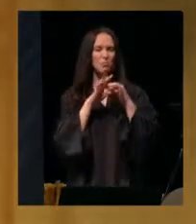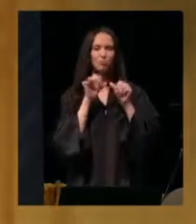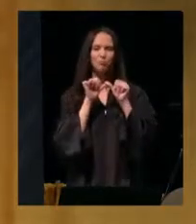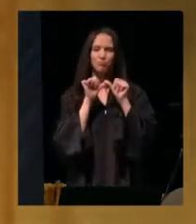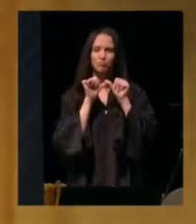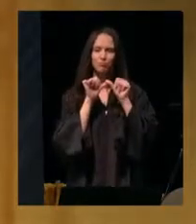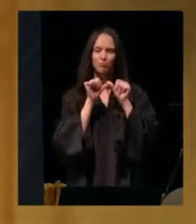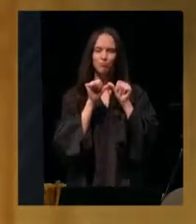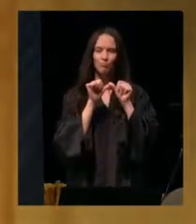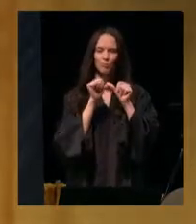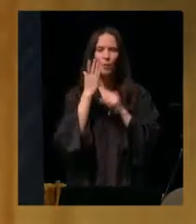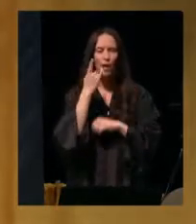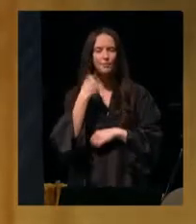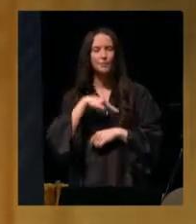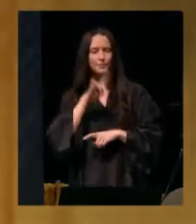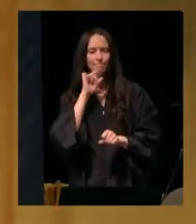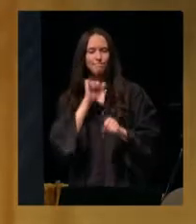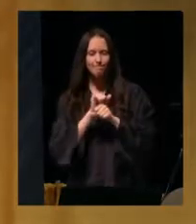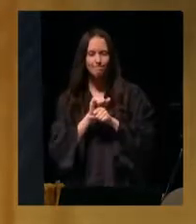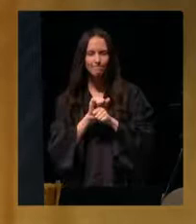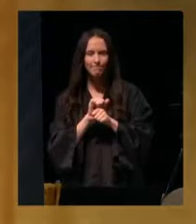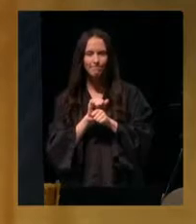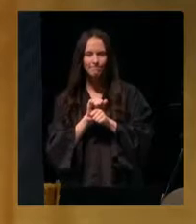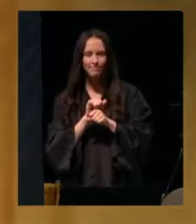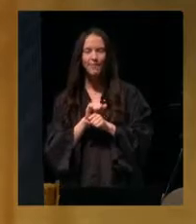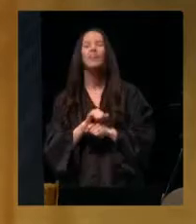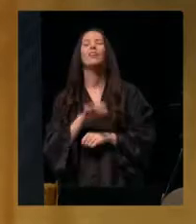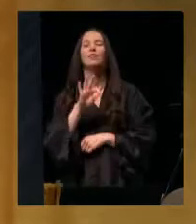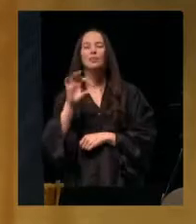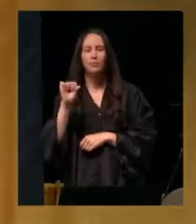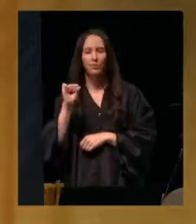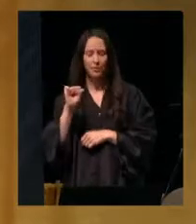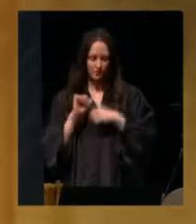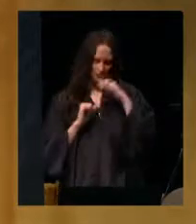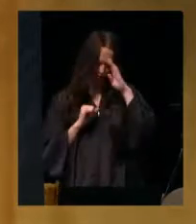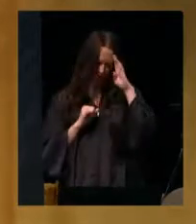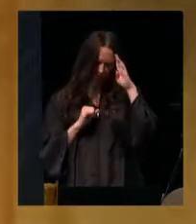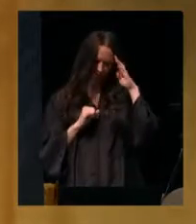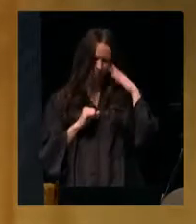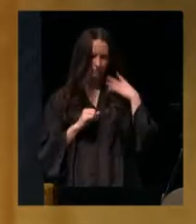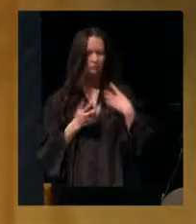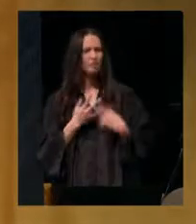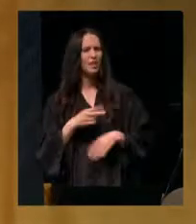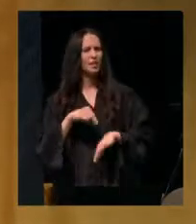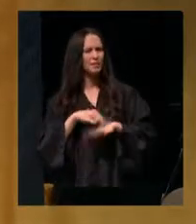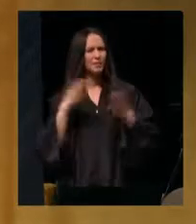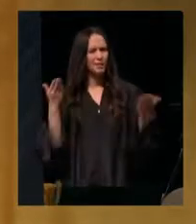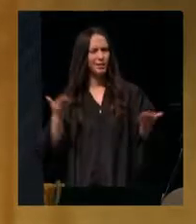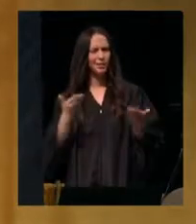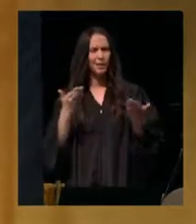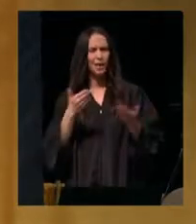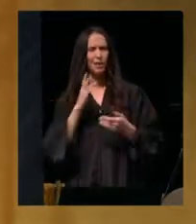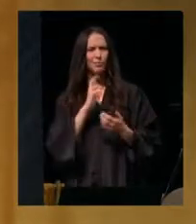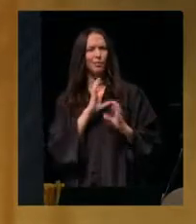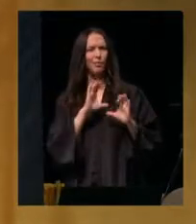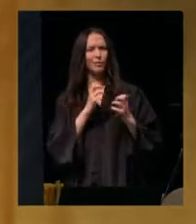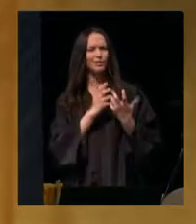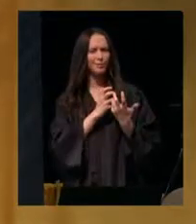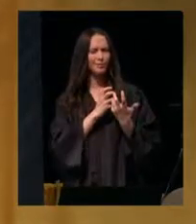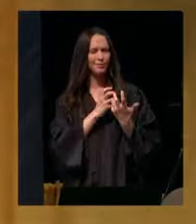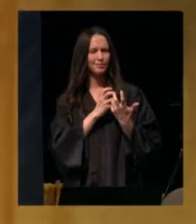We are Fargo South. Standing in front of you today, I stand as a classmate, I stand as a